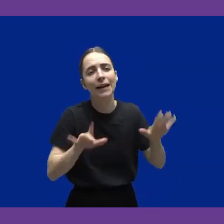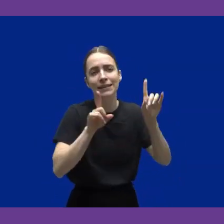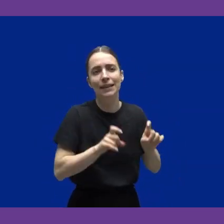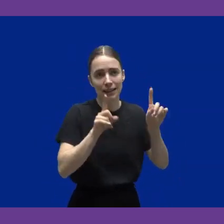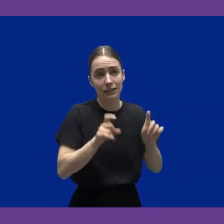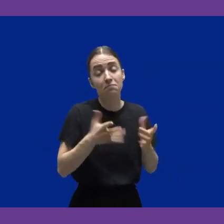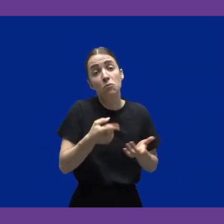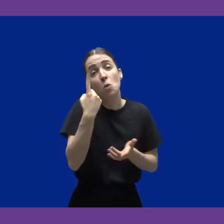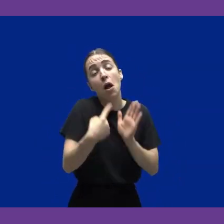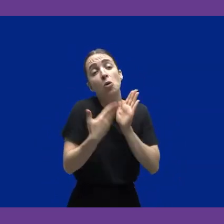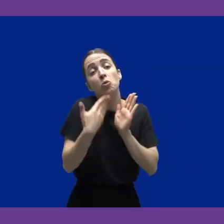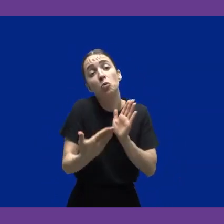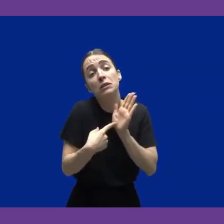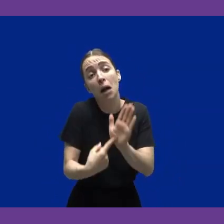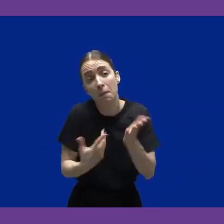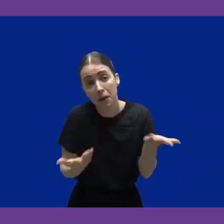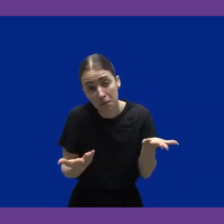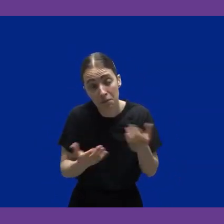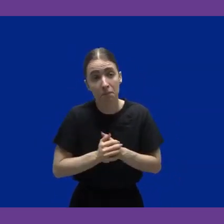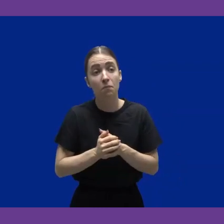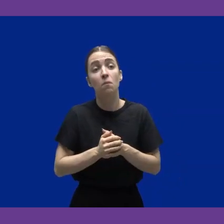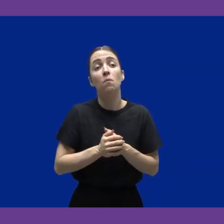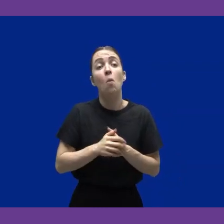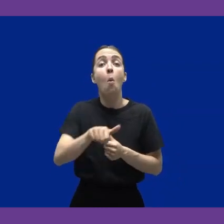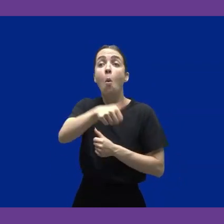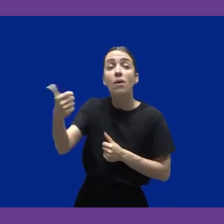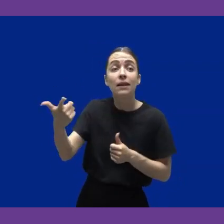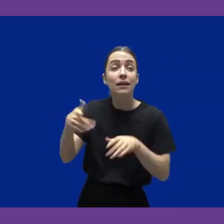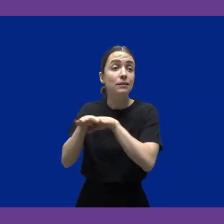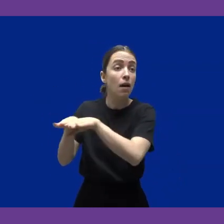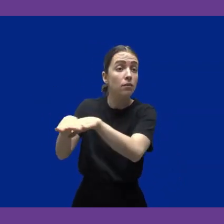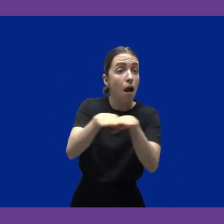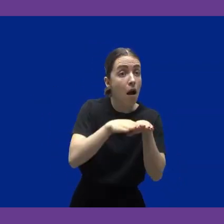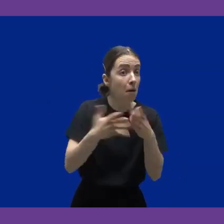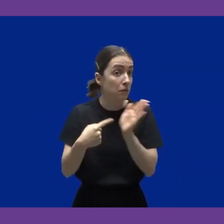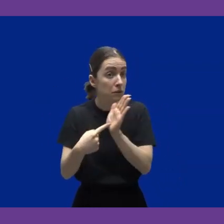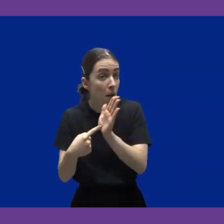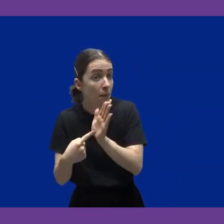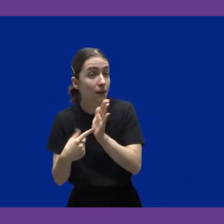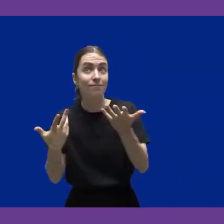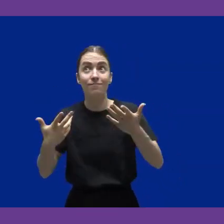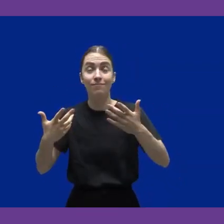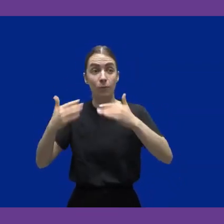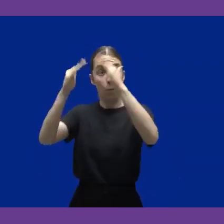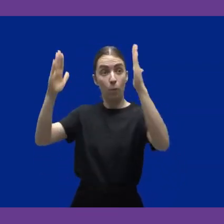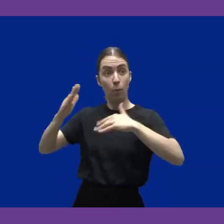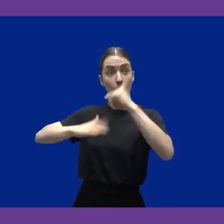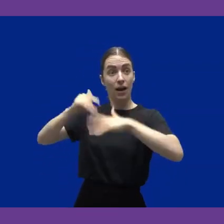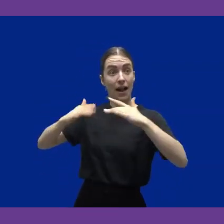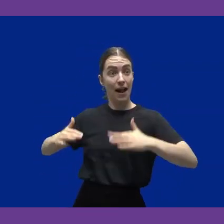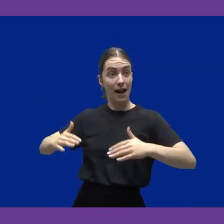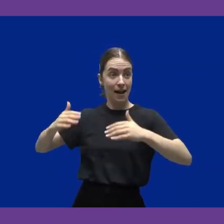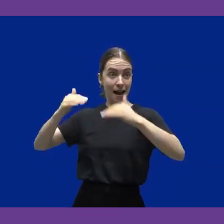for the one on the built environment, I can tell you that there is another document which has